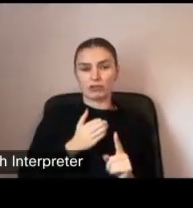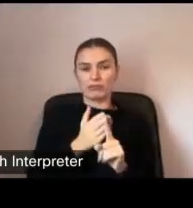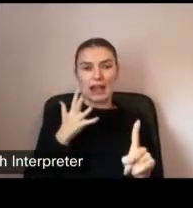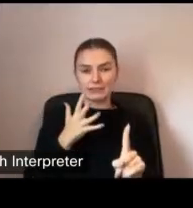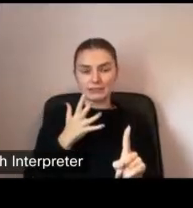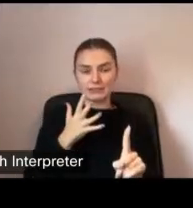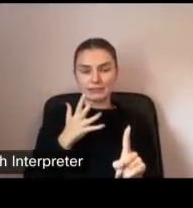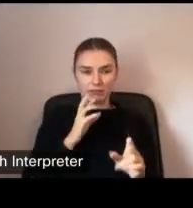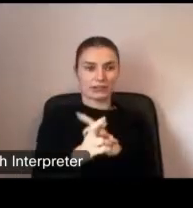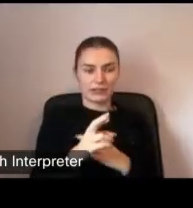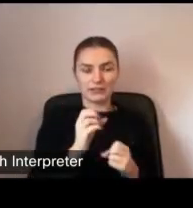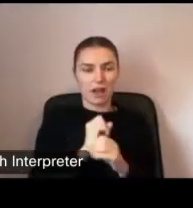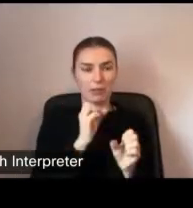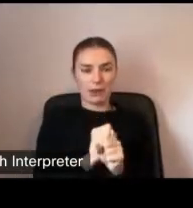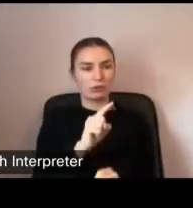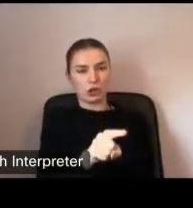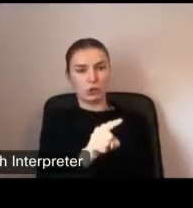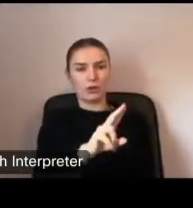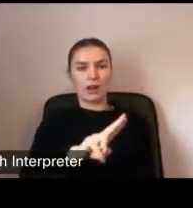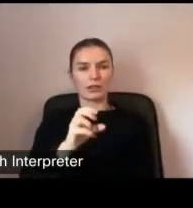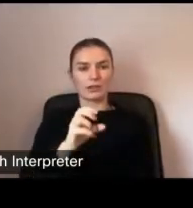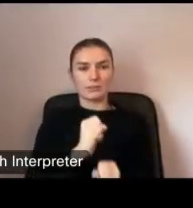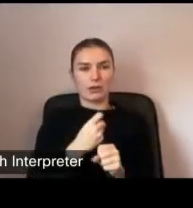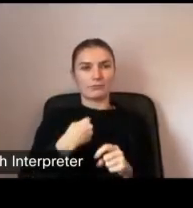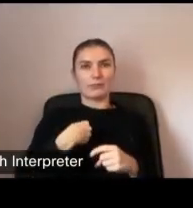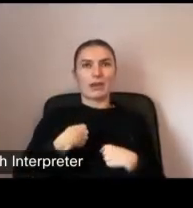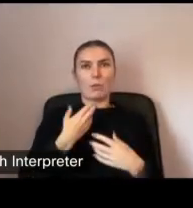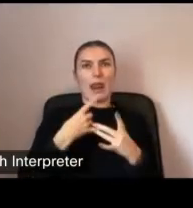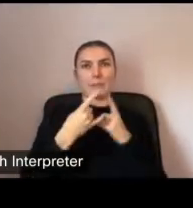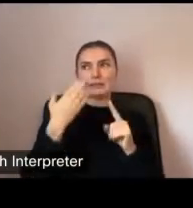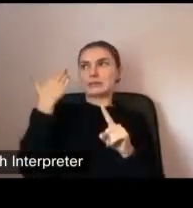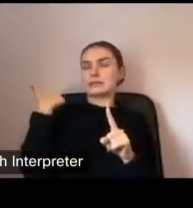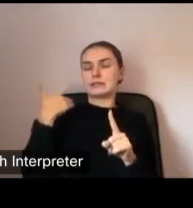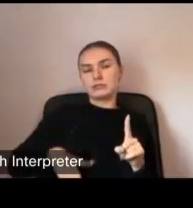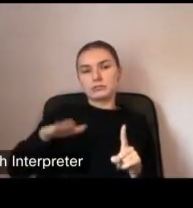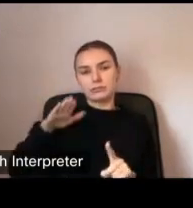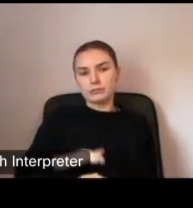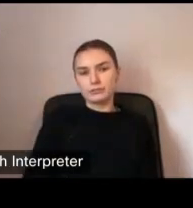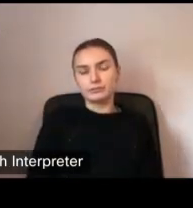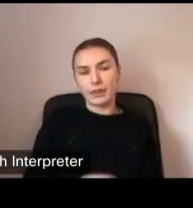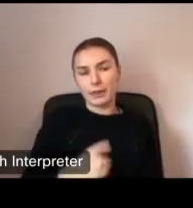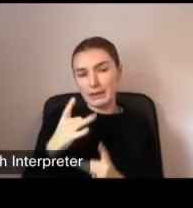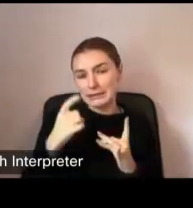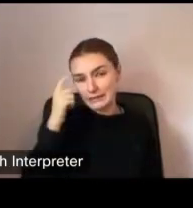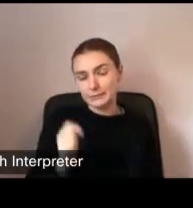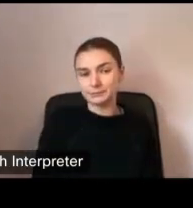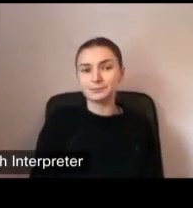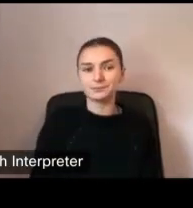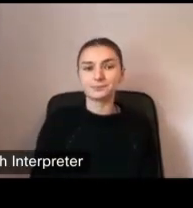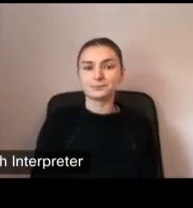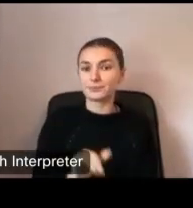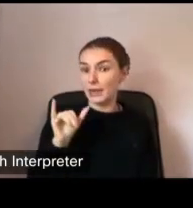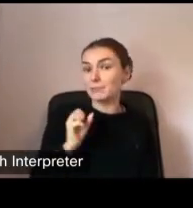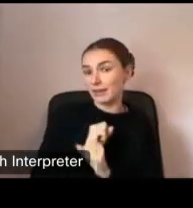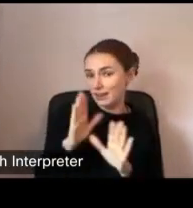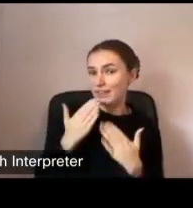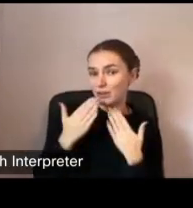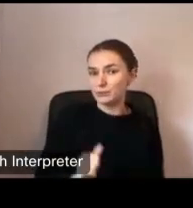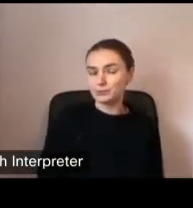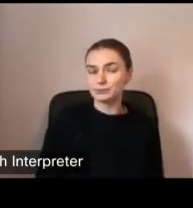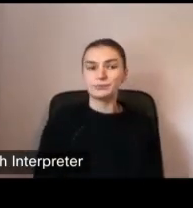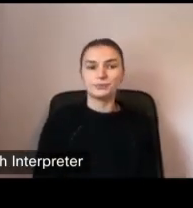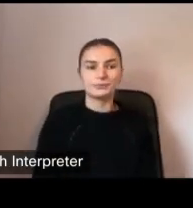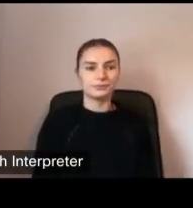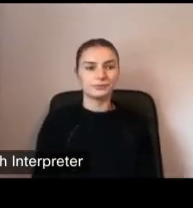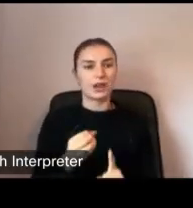you, not about what happened to them as childhood. So that makes sense. Yeah, that's clear.